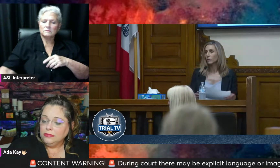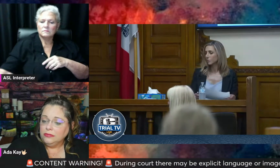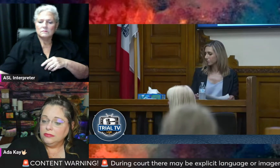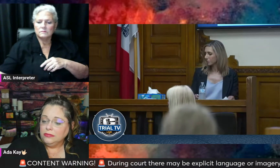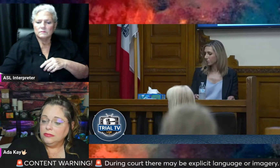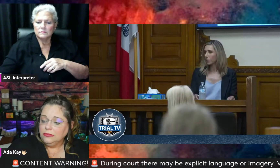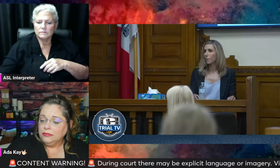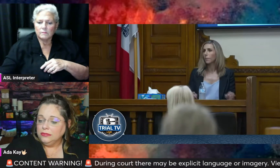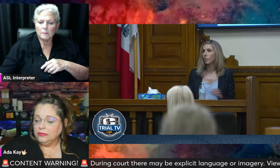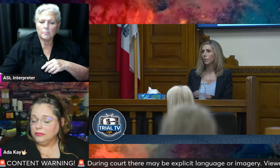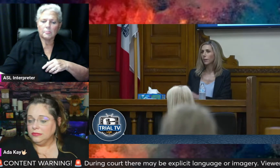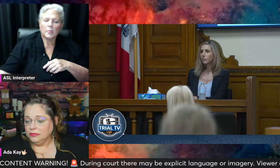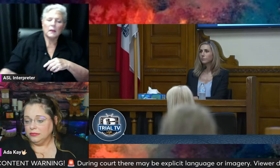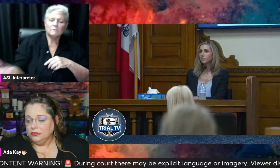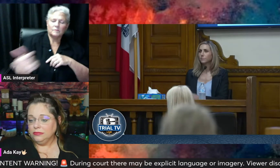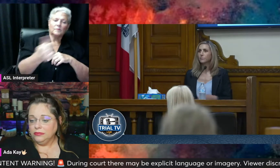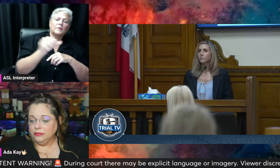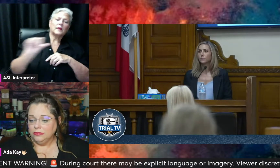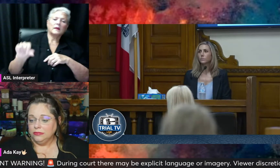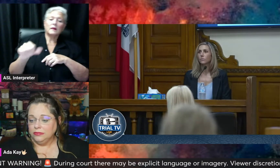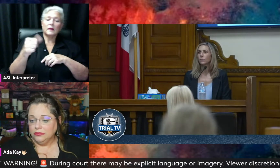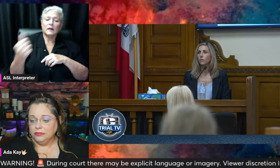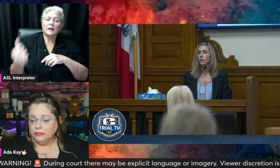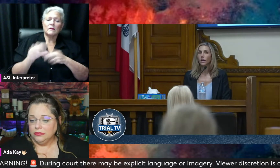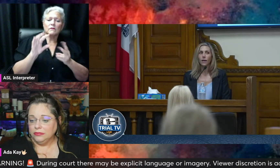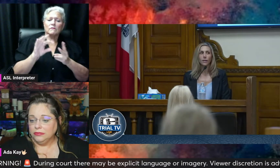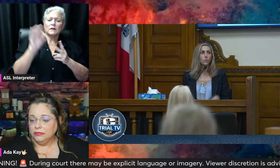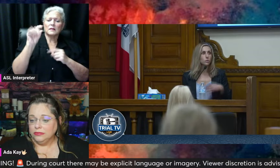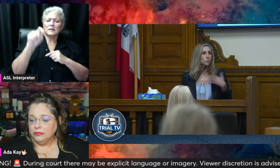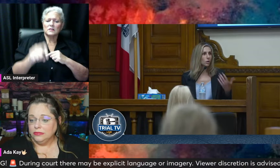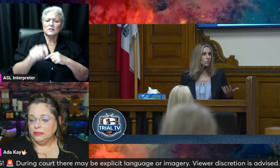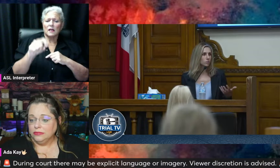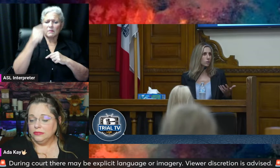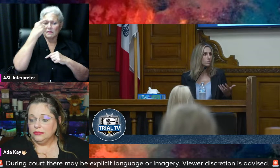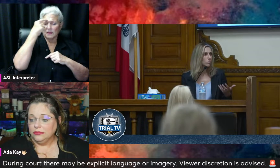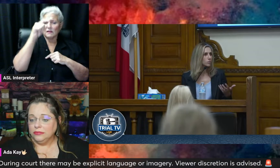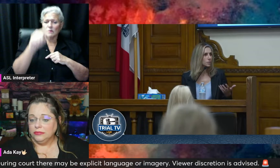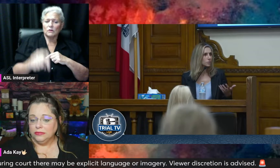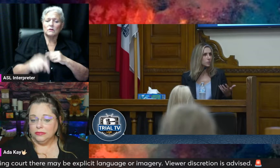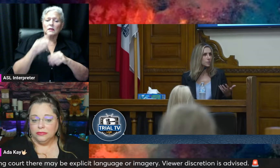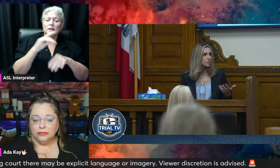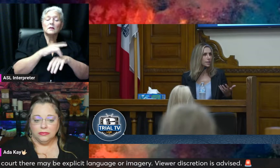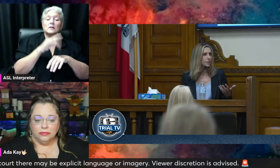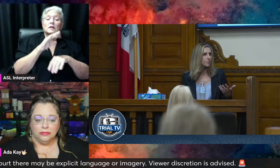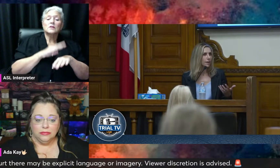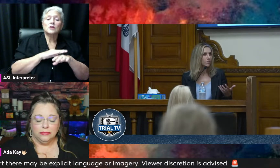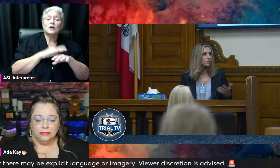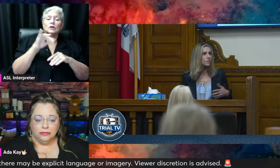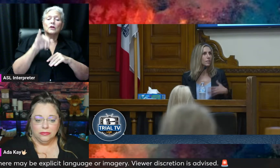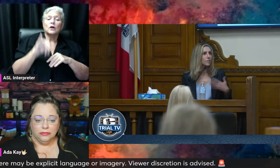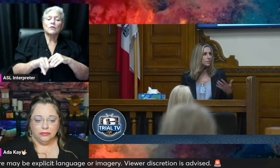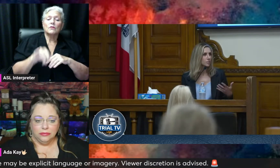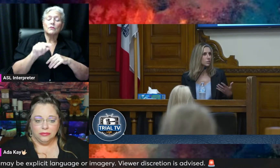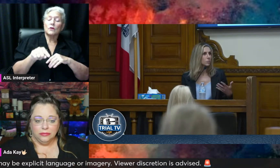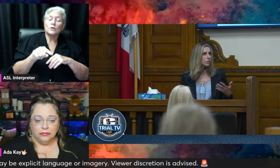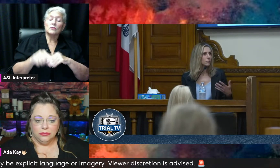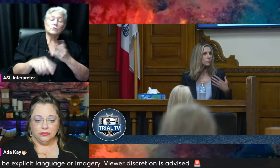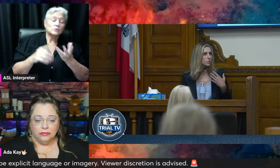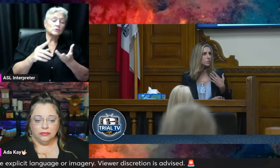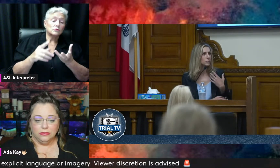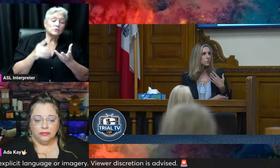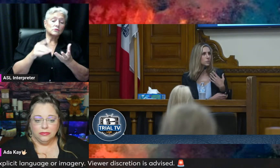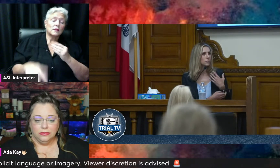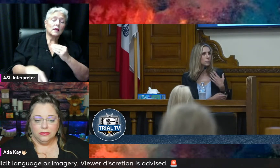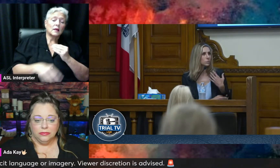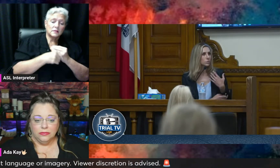Are there any other findings that you think you need to touch on? Those were all the sharp force injuries that I found, and then the additional